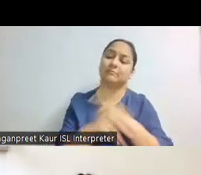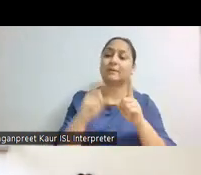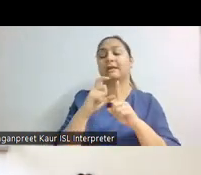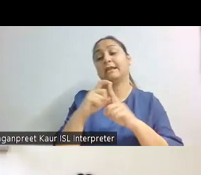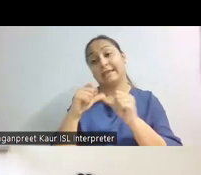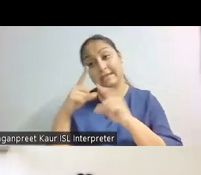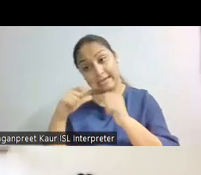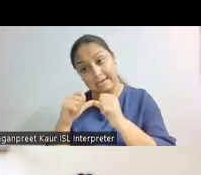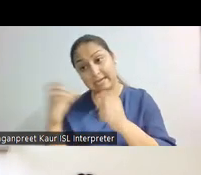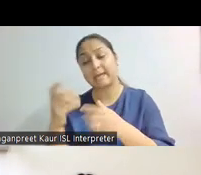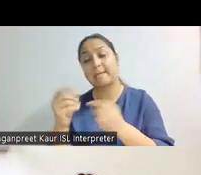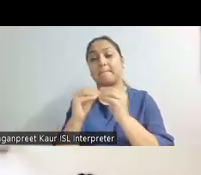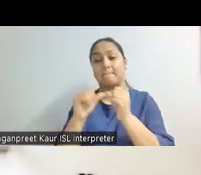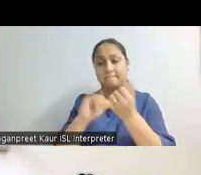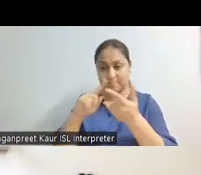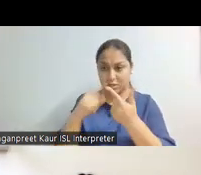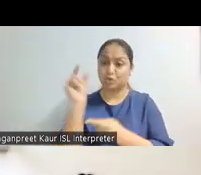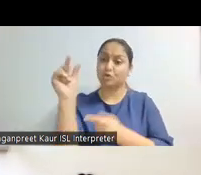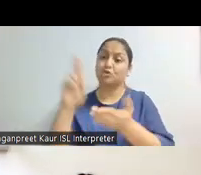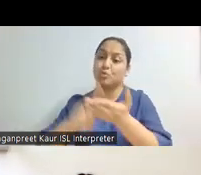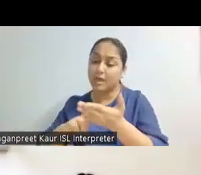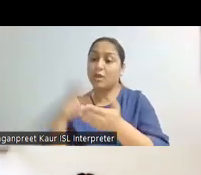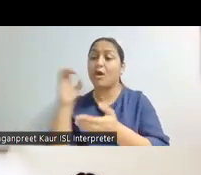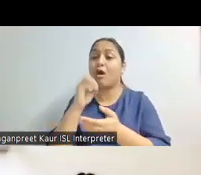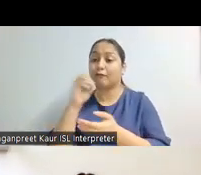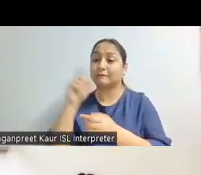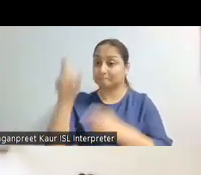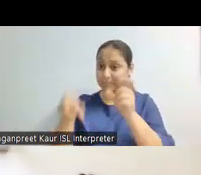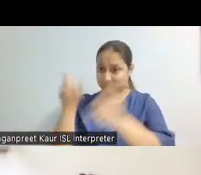as UN official list of CSOs, et cetera.